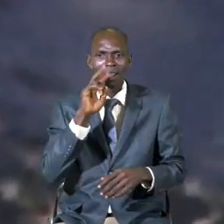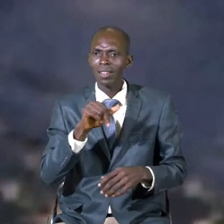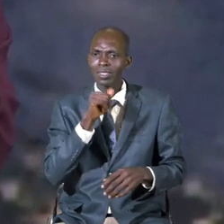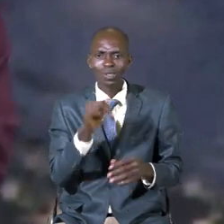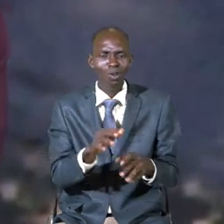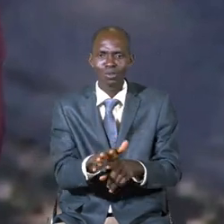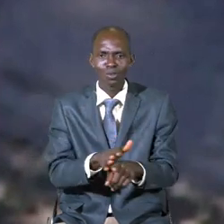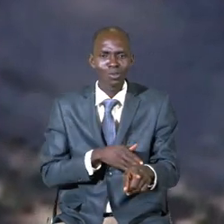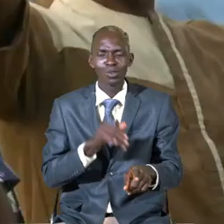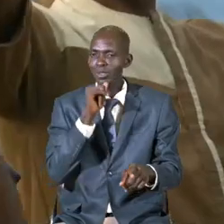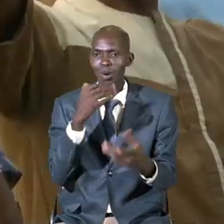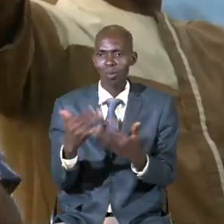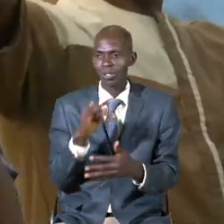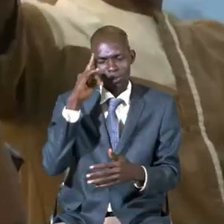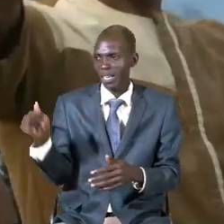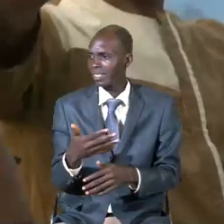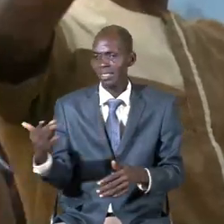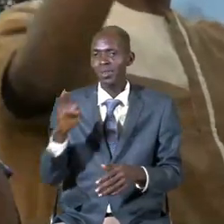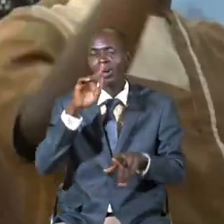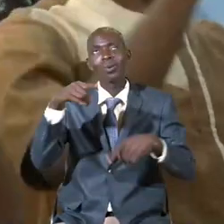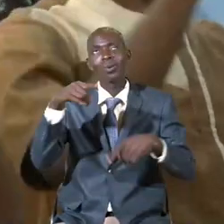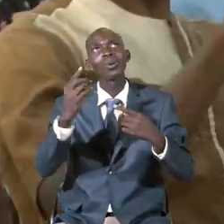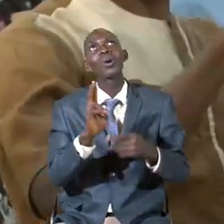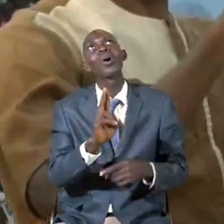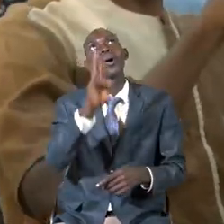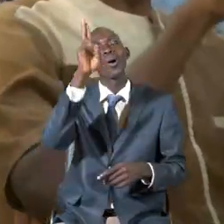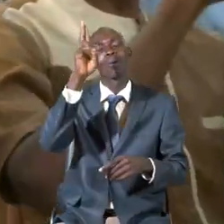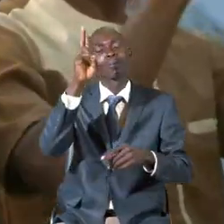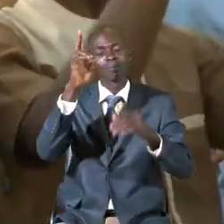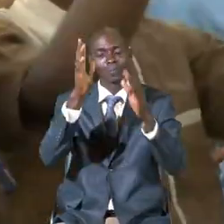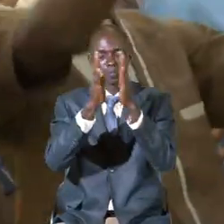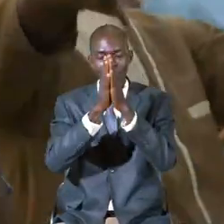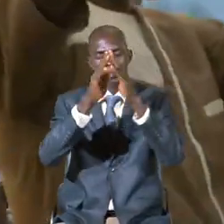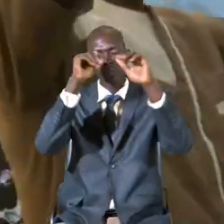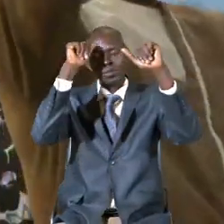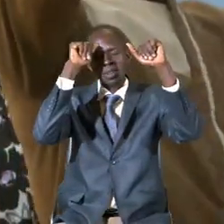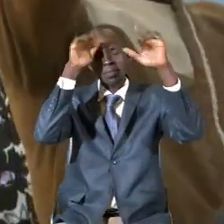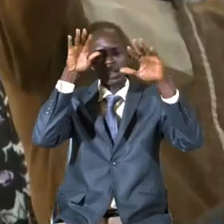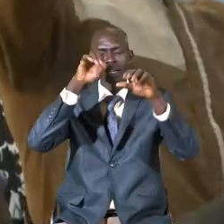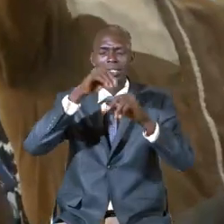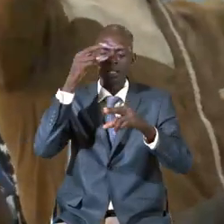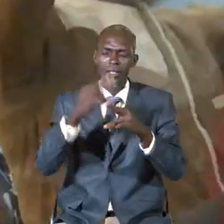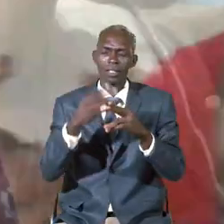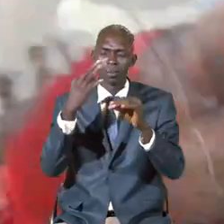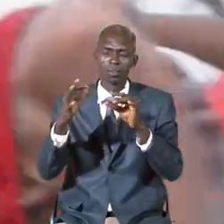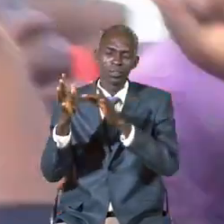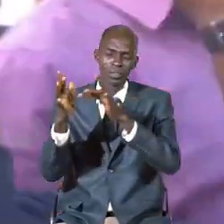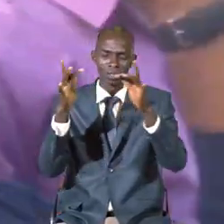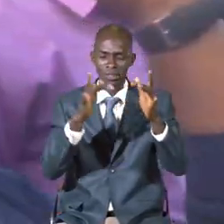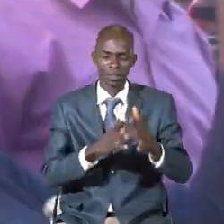out father in the name of jesus